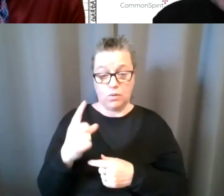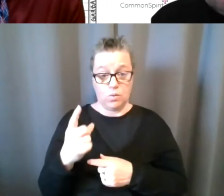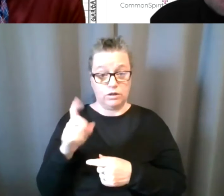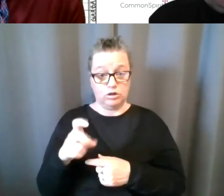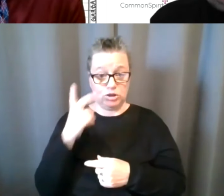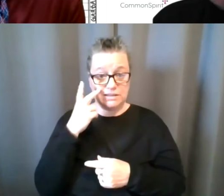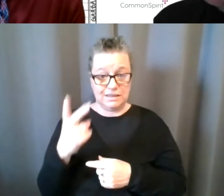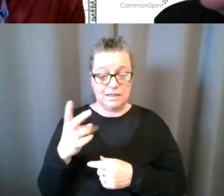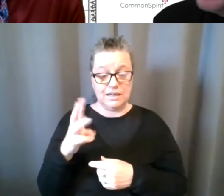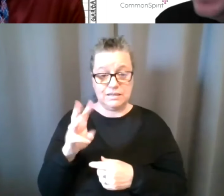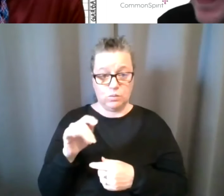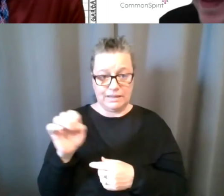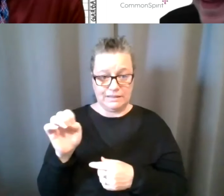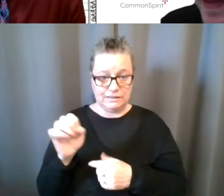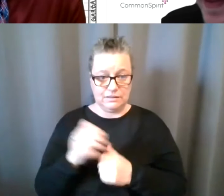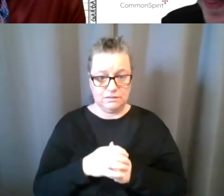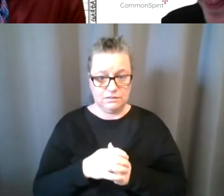waste wheel.